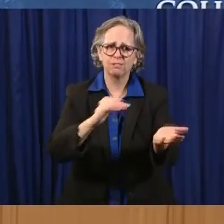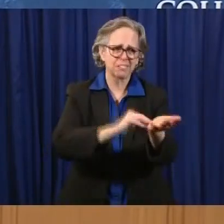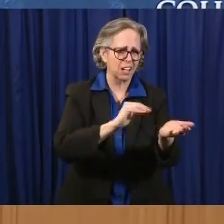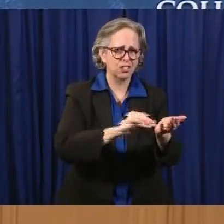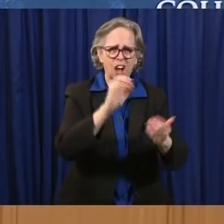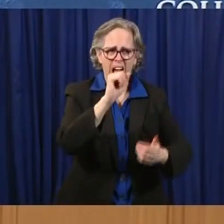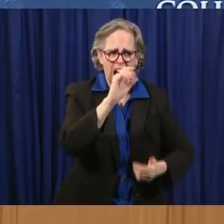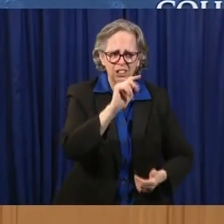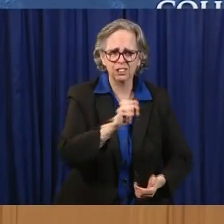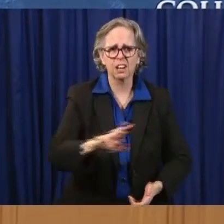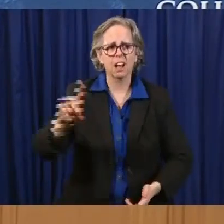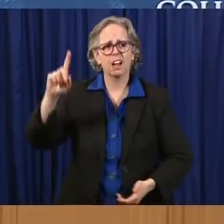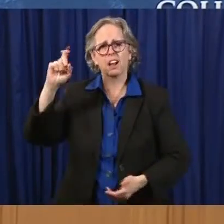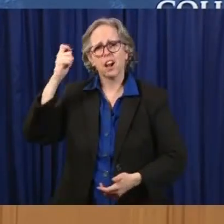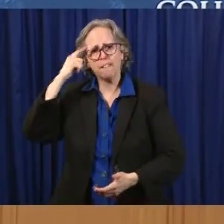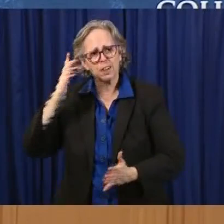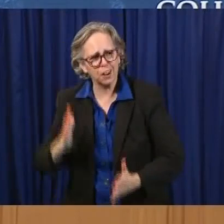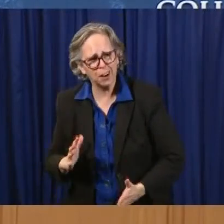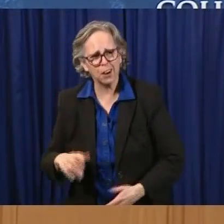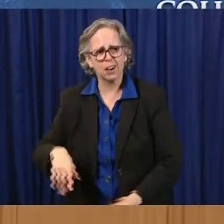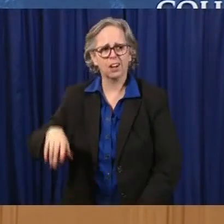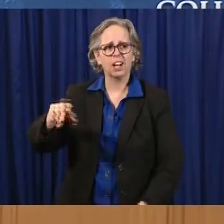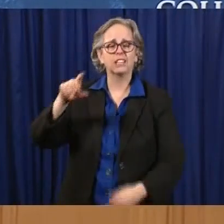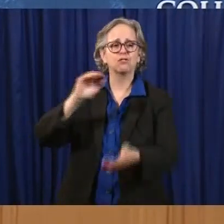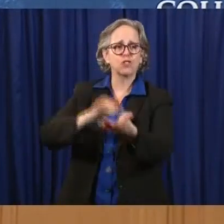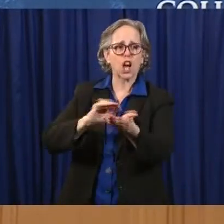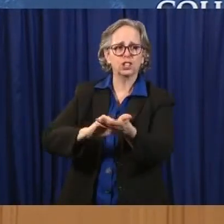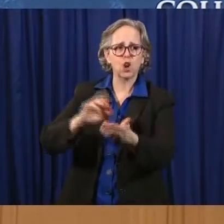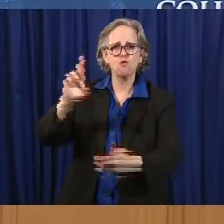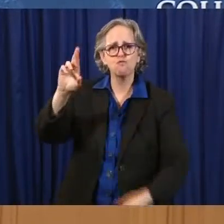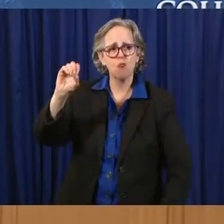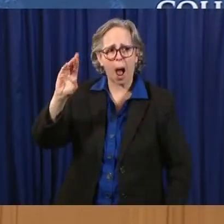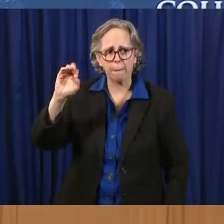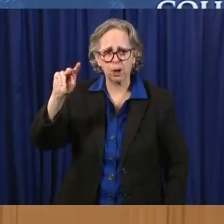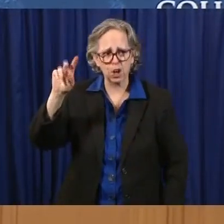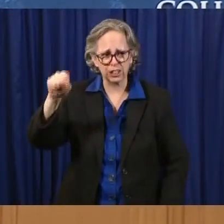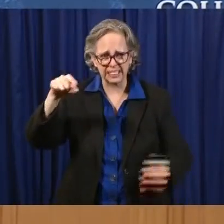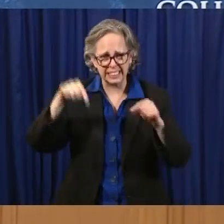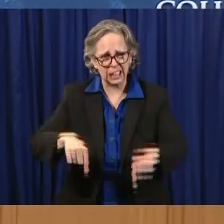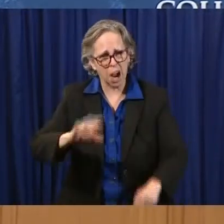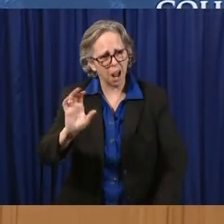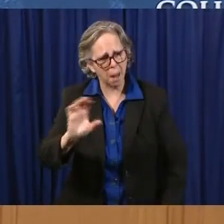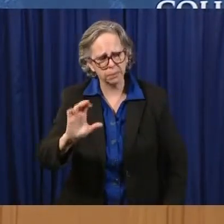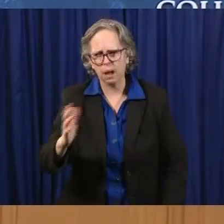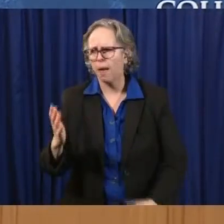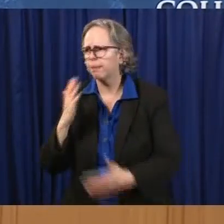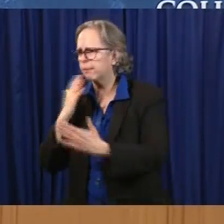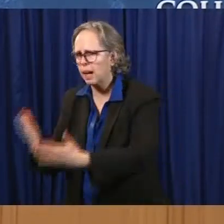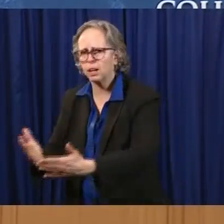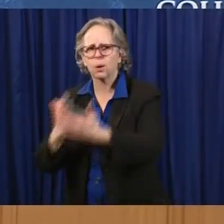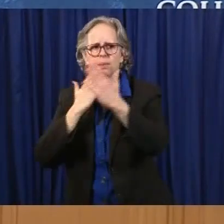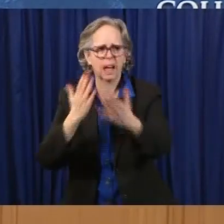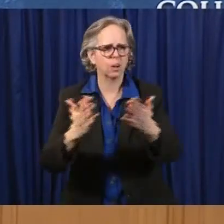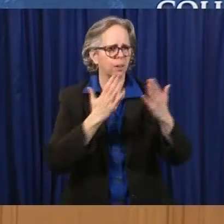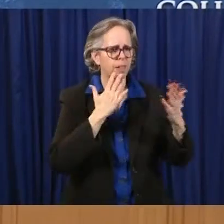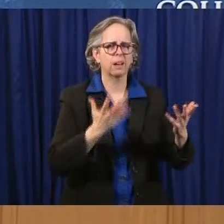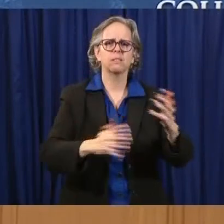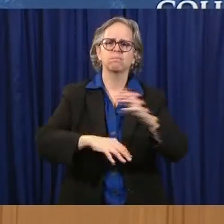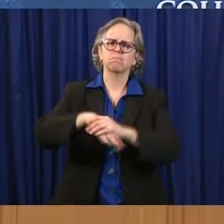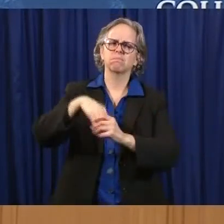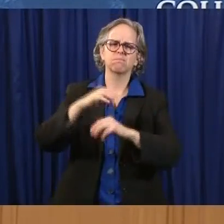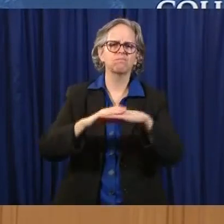continuing to make sure that we're doing everything in our power to slow the spread, listen and follow, you know, our